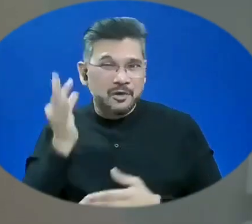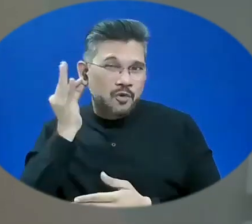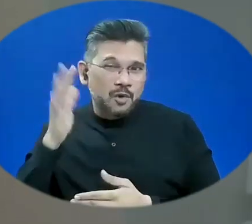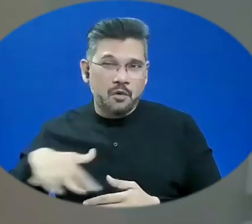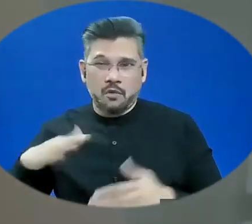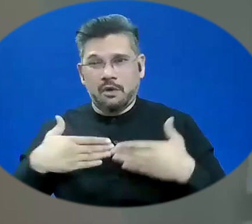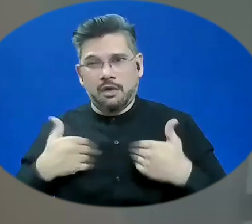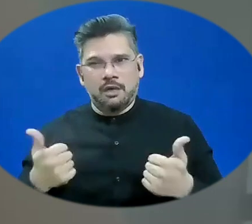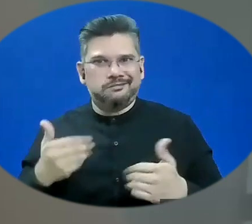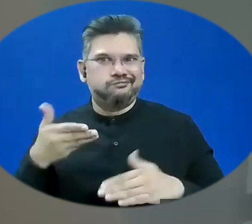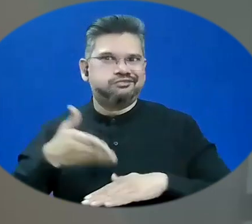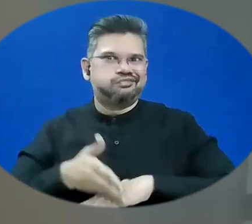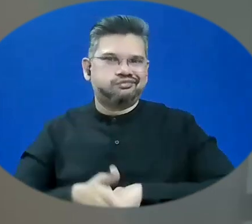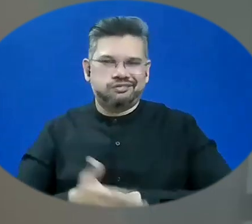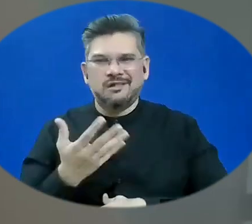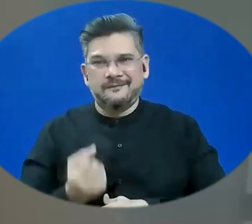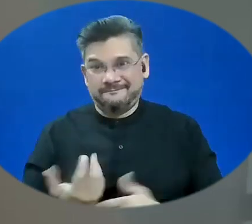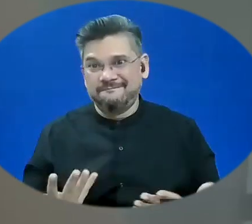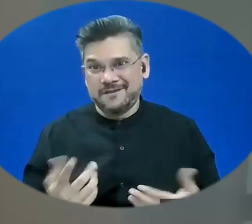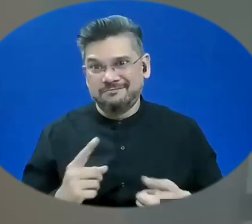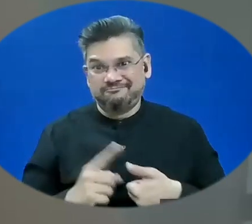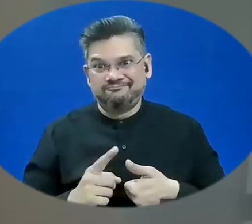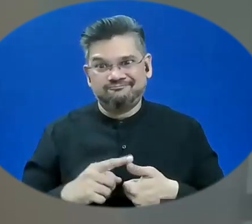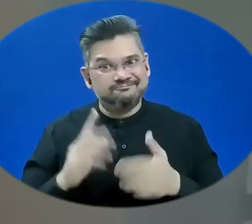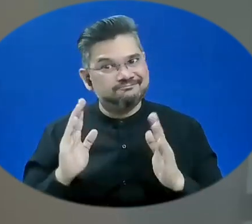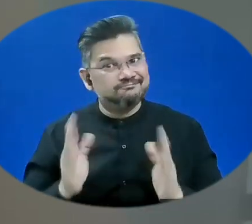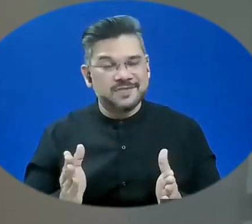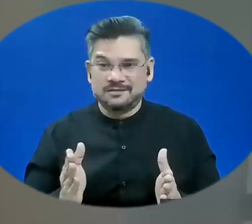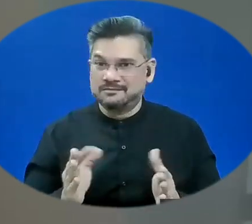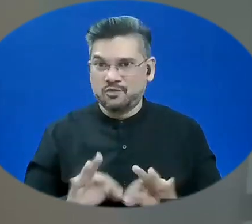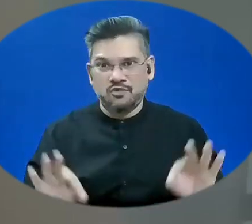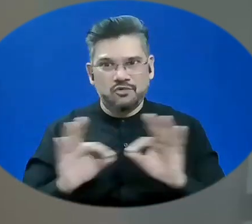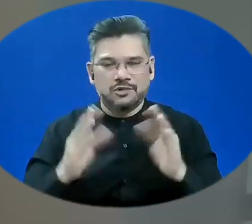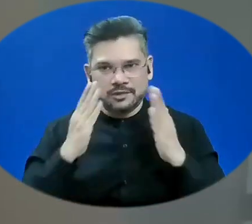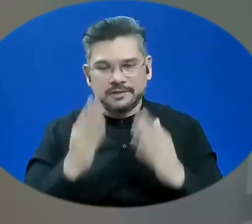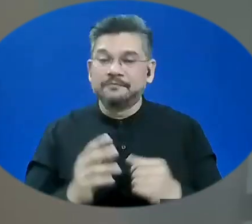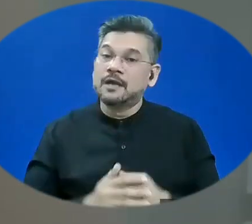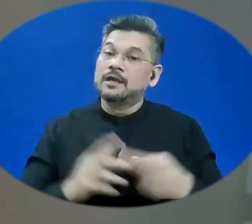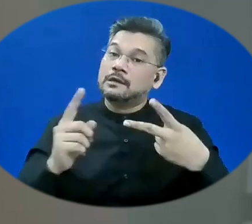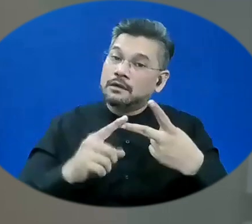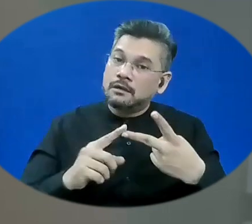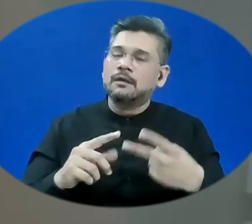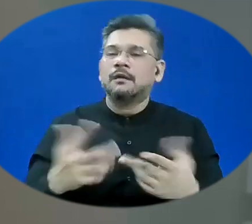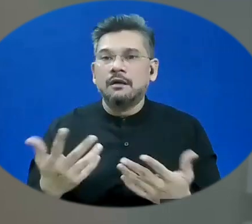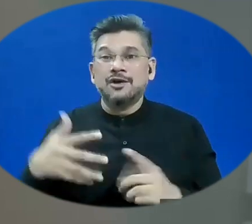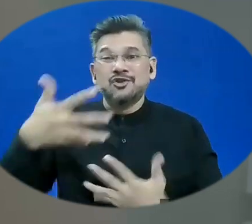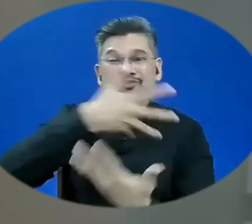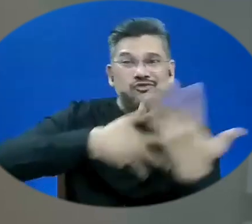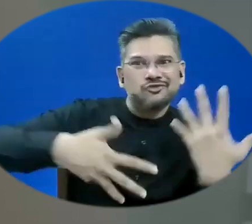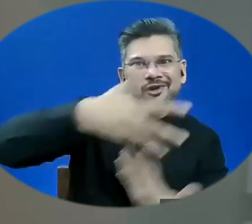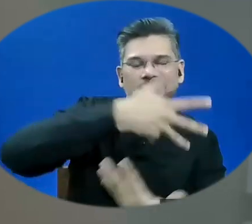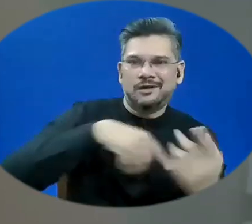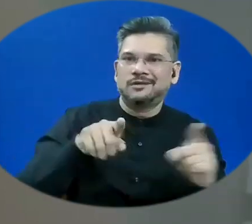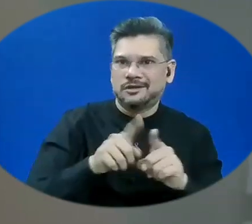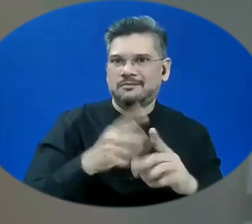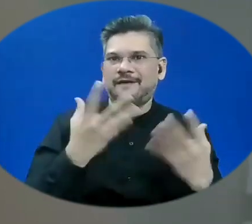into consideration. It also has a profound impact at the societal level, because women who become caregivers